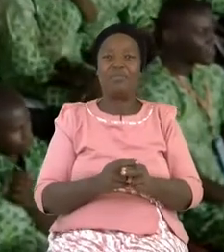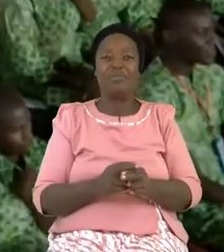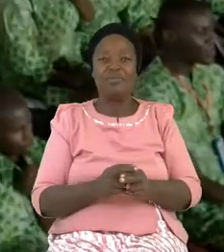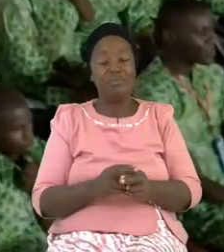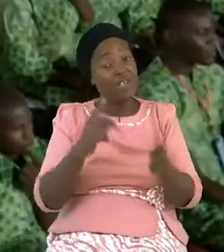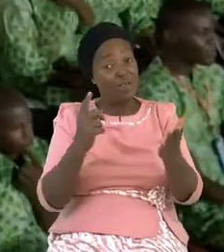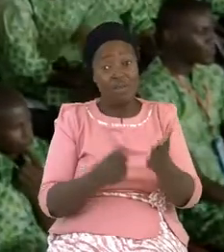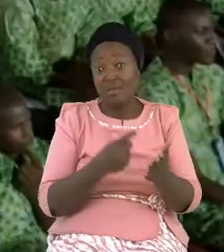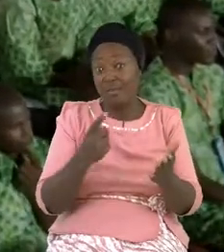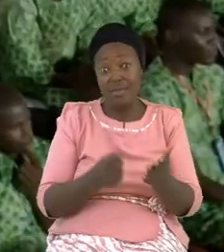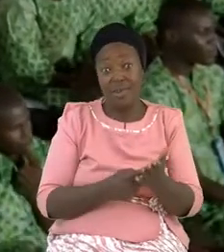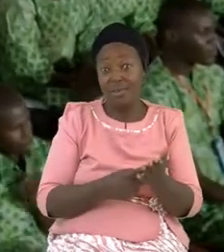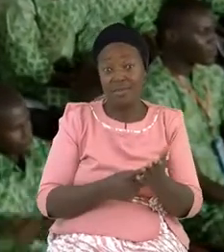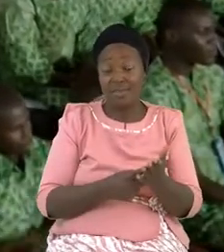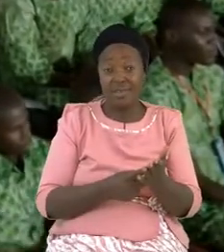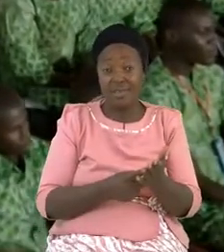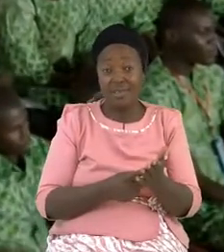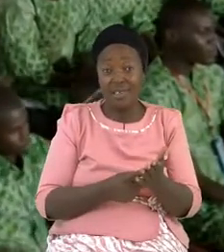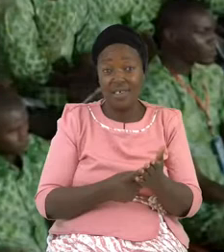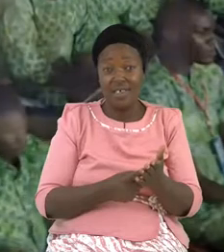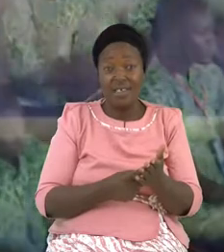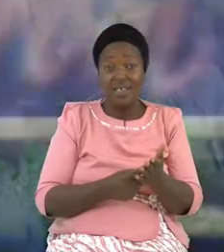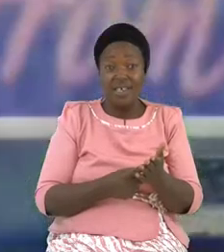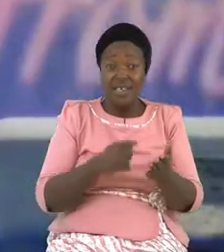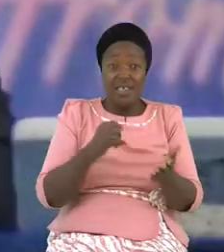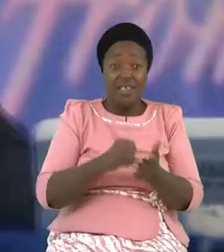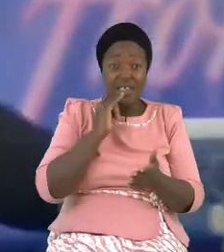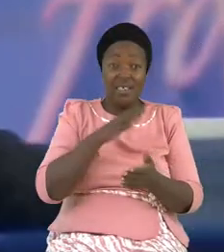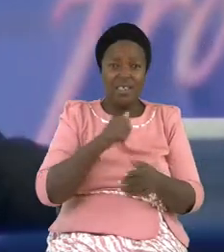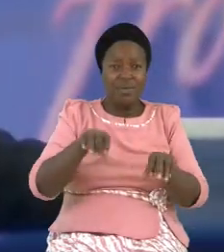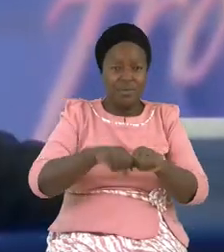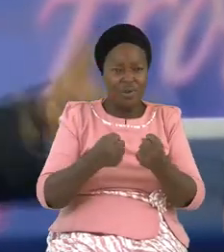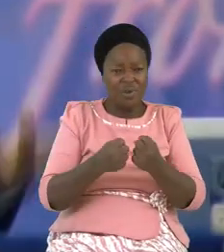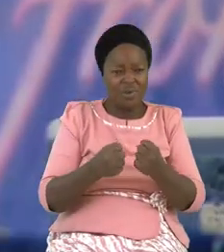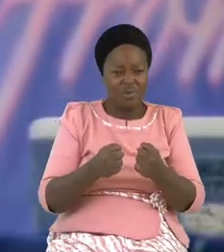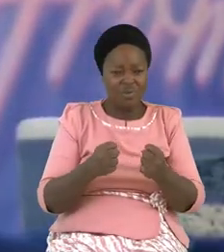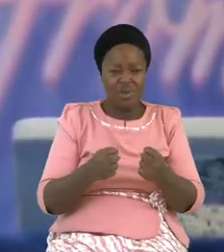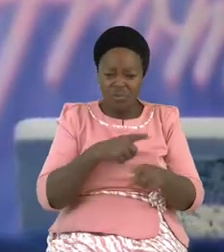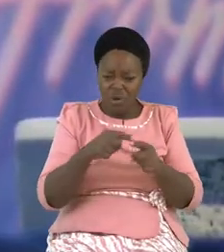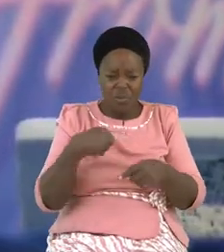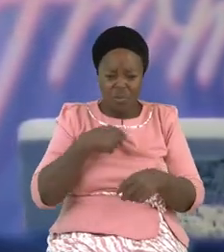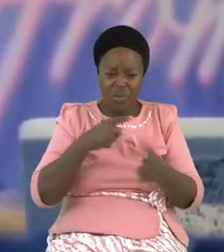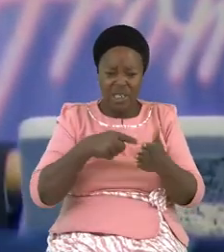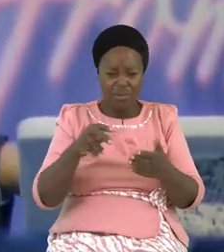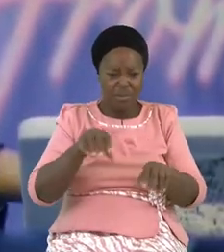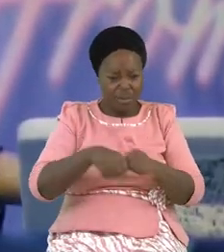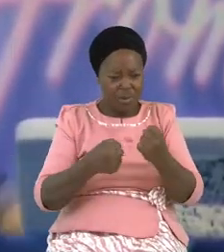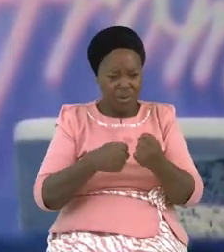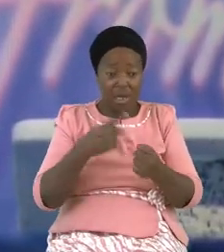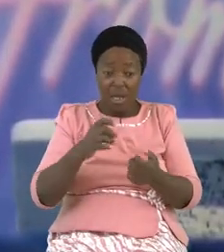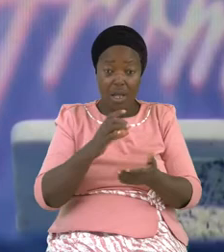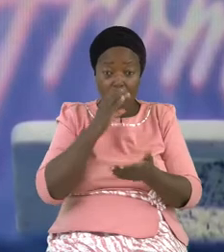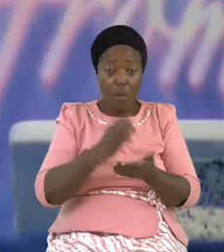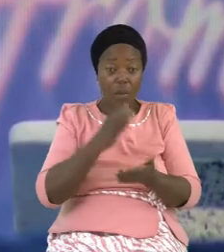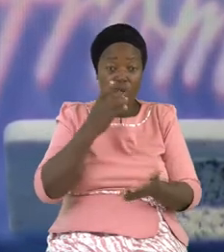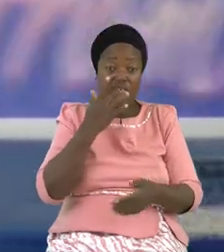Sometimes, it's a broken, when we say broken, a bottle is broken, you cannot put water in there because it's